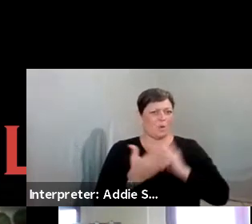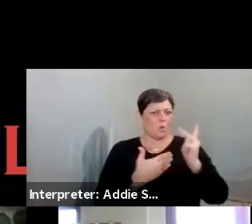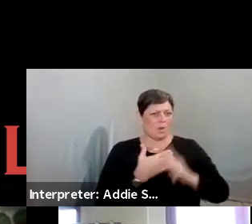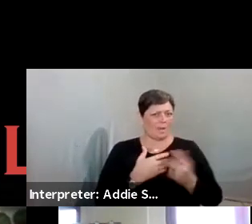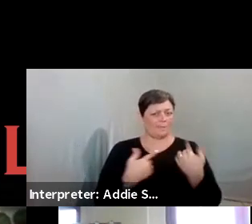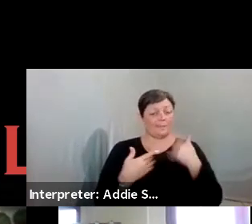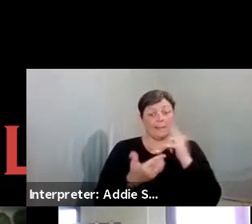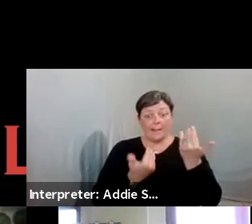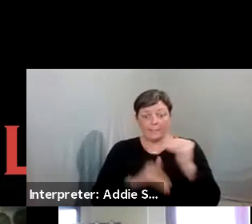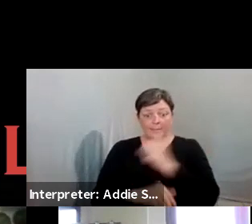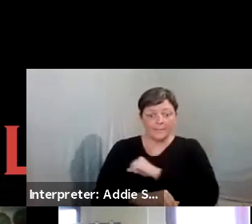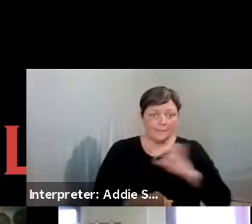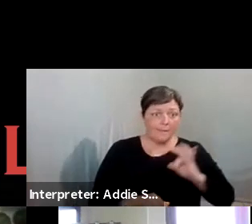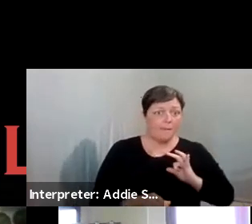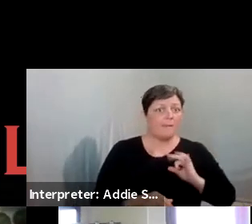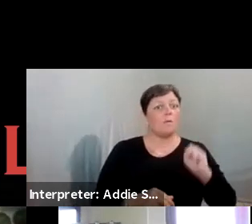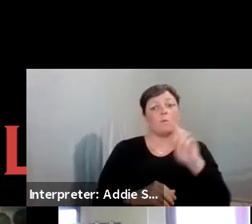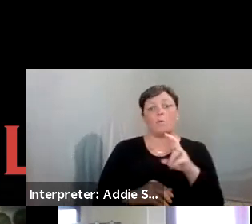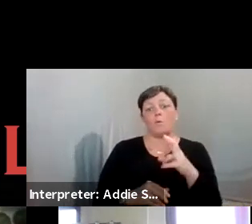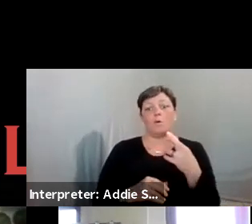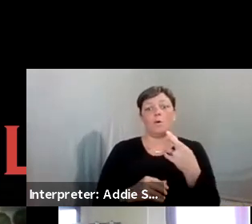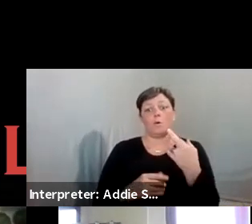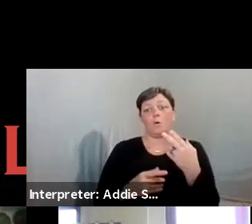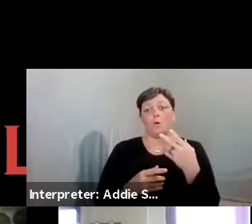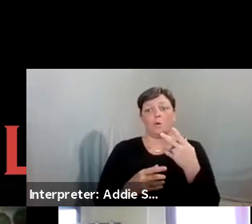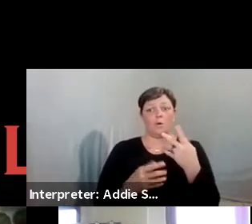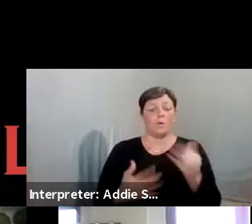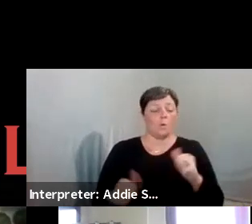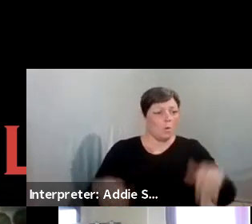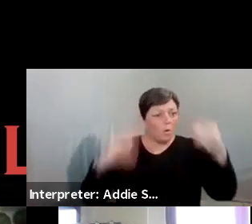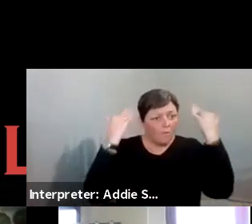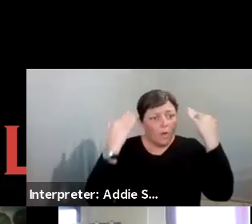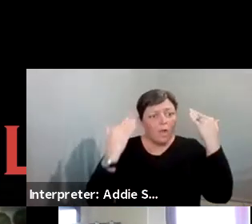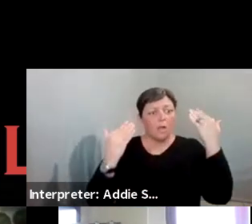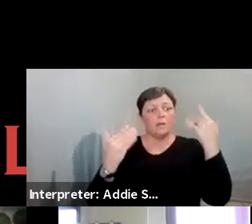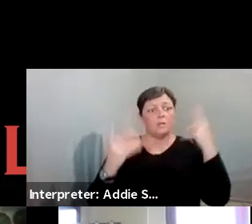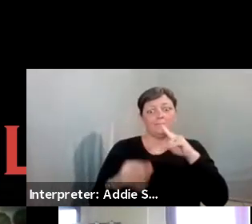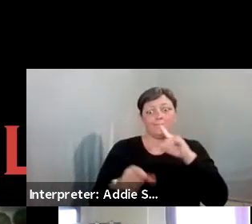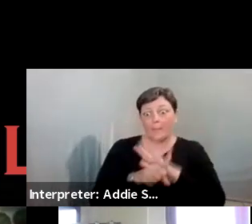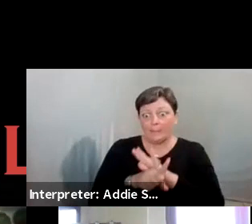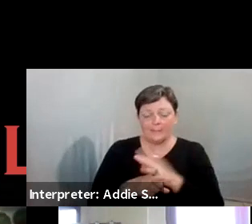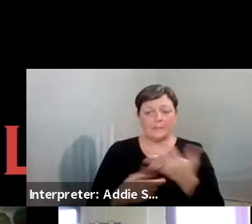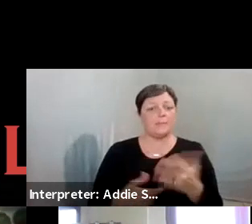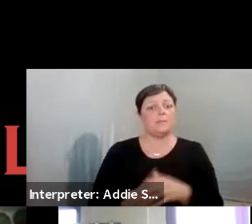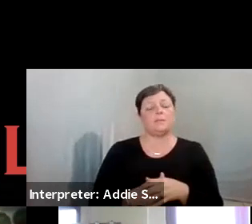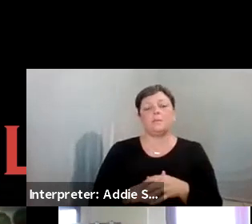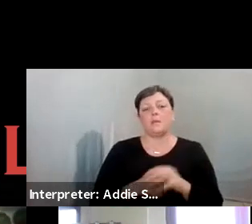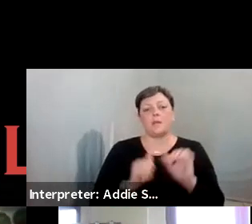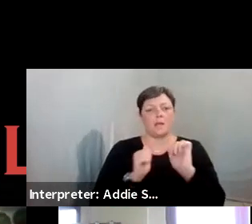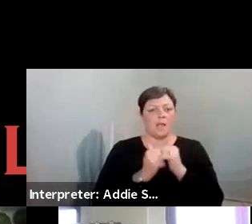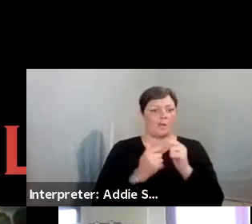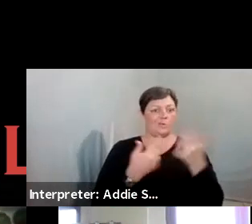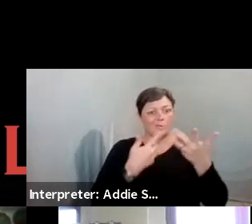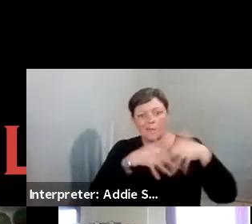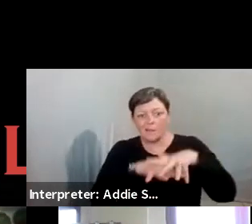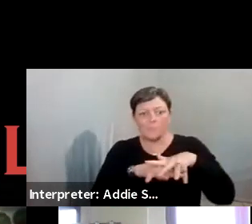limited staff, or is it overwhelming staff time to commit to so much? Is it figuring out how to do a hybrid